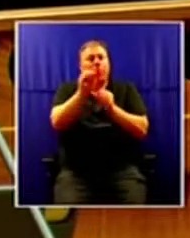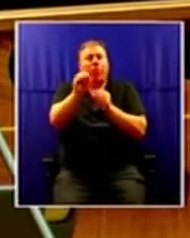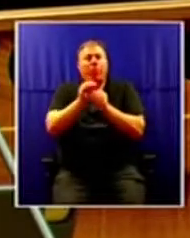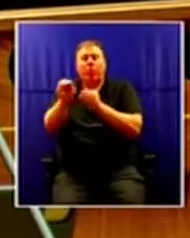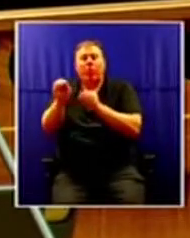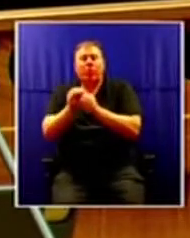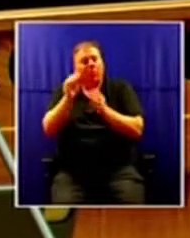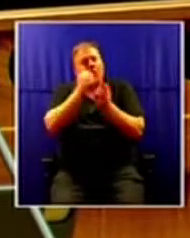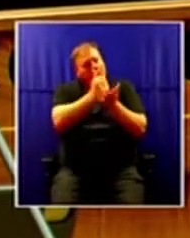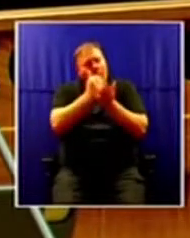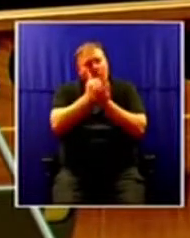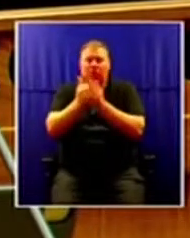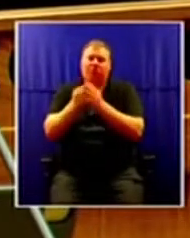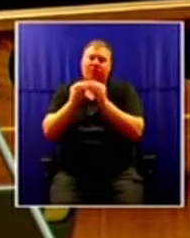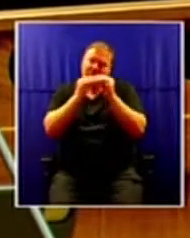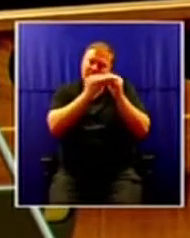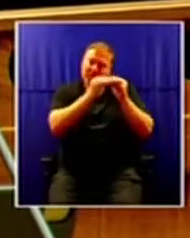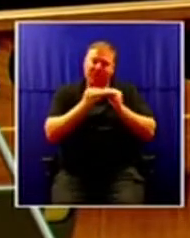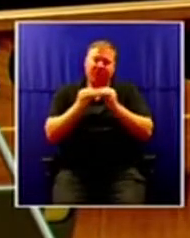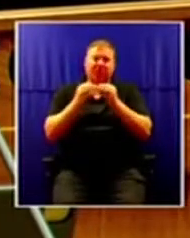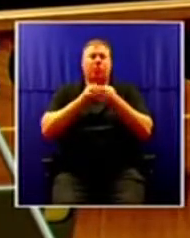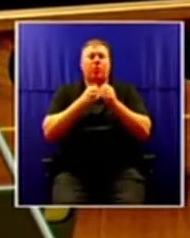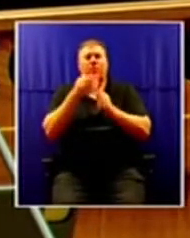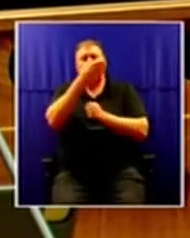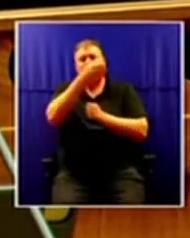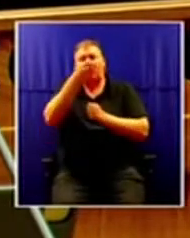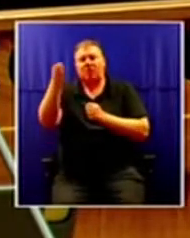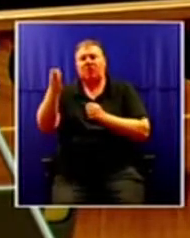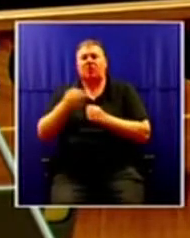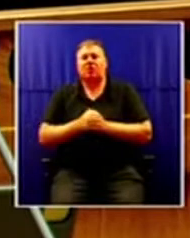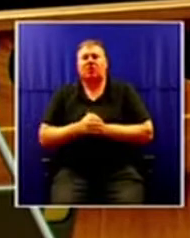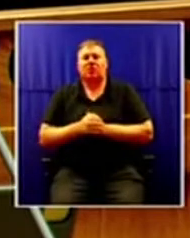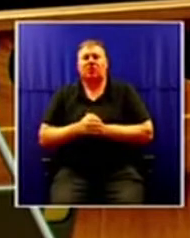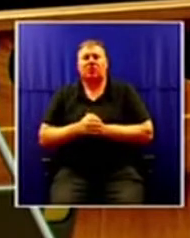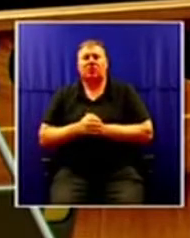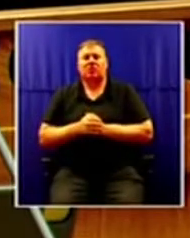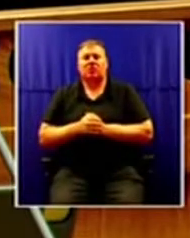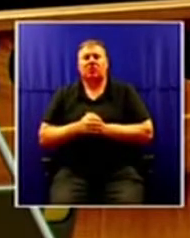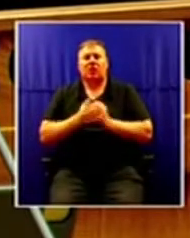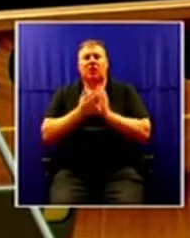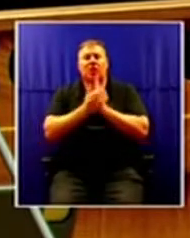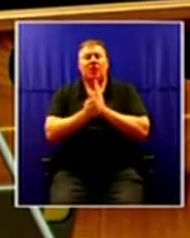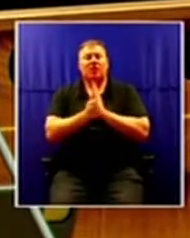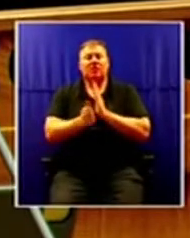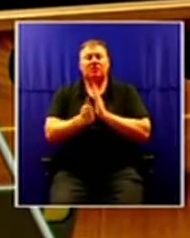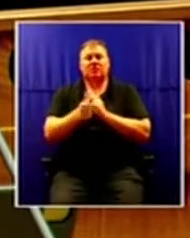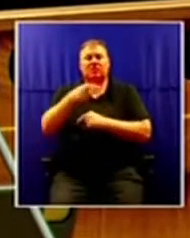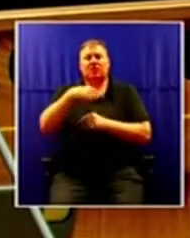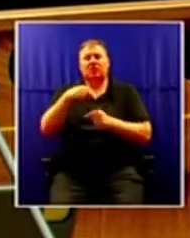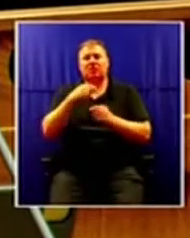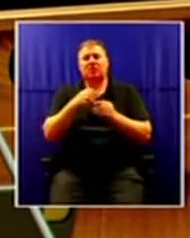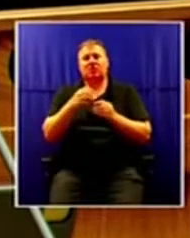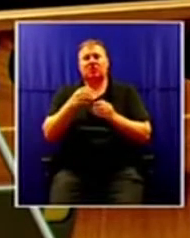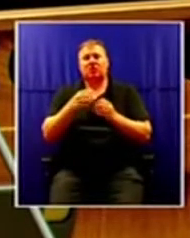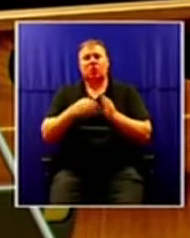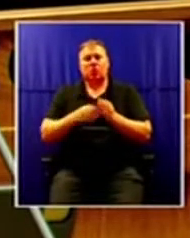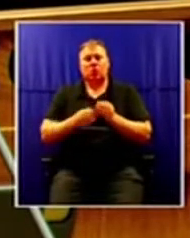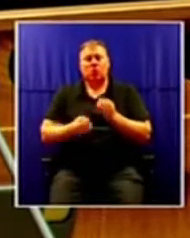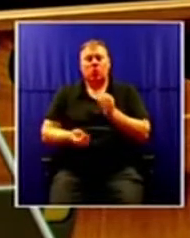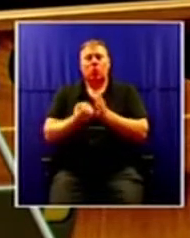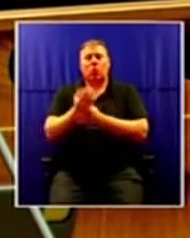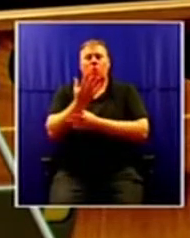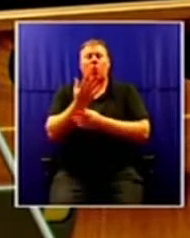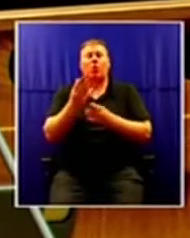economic growth and development depends to a great extent on the development of the entire Southern